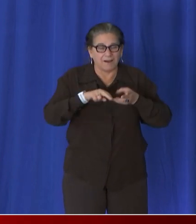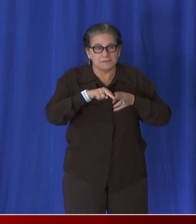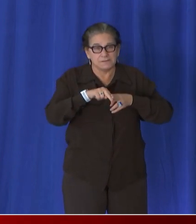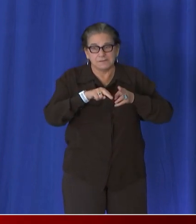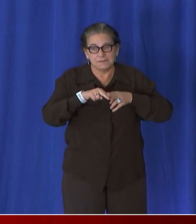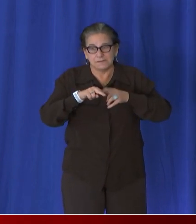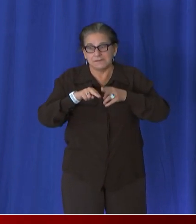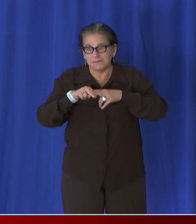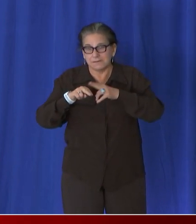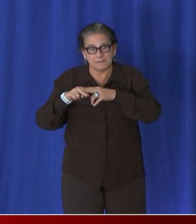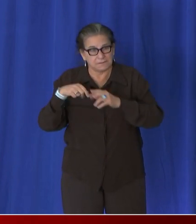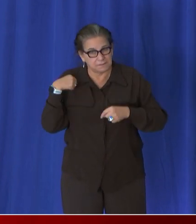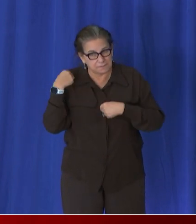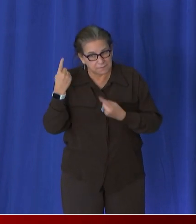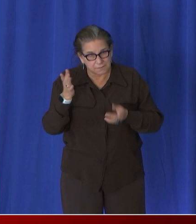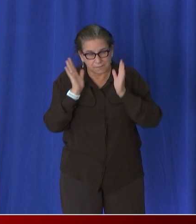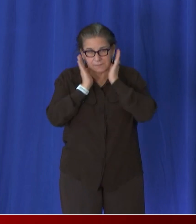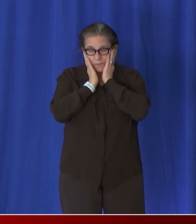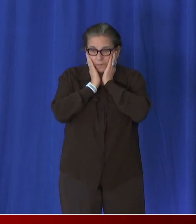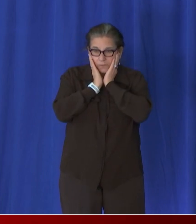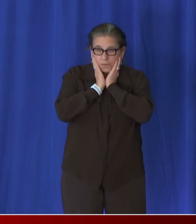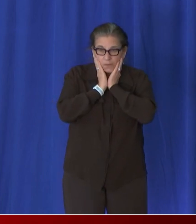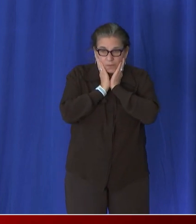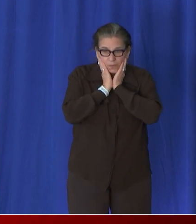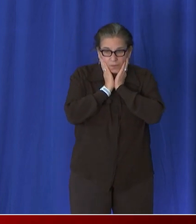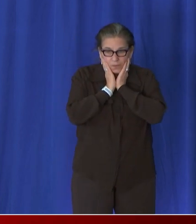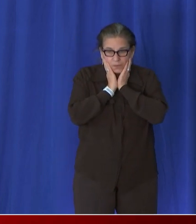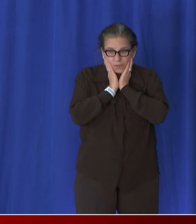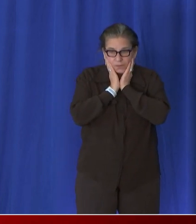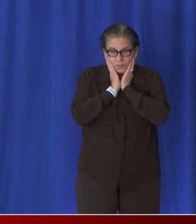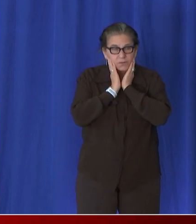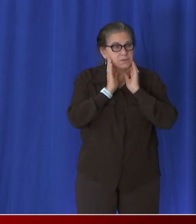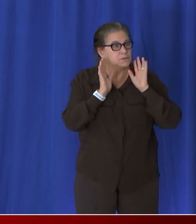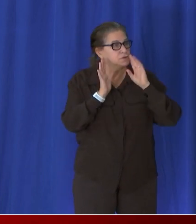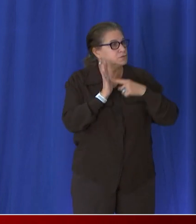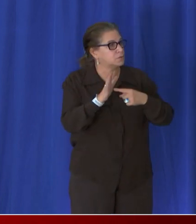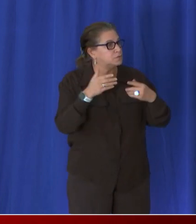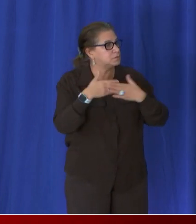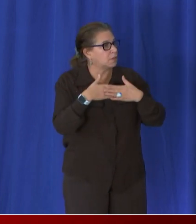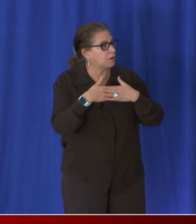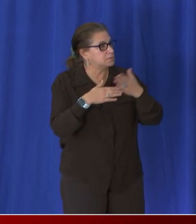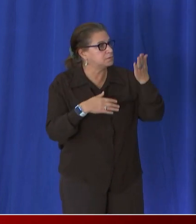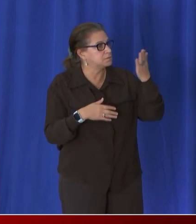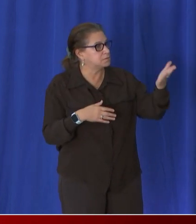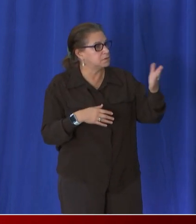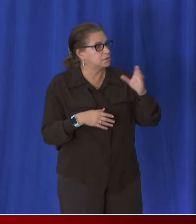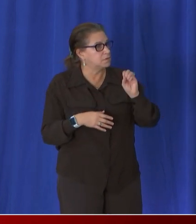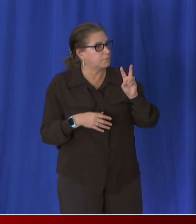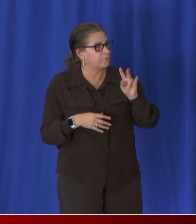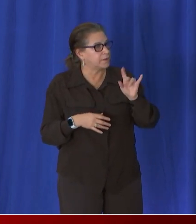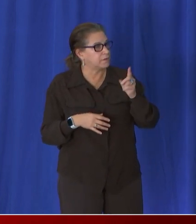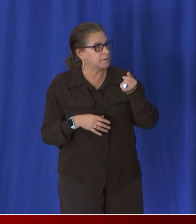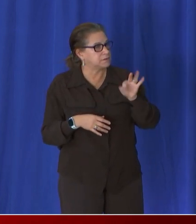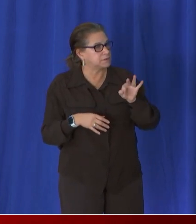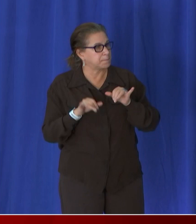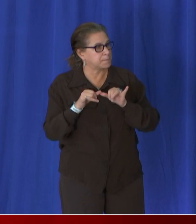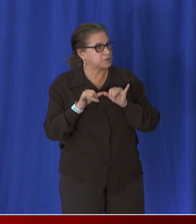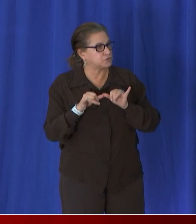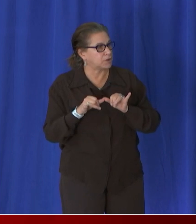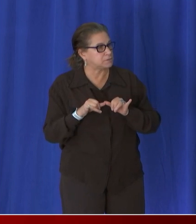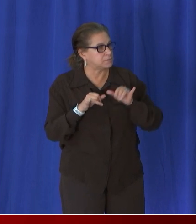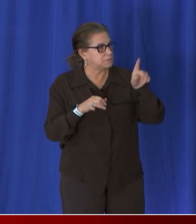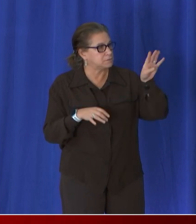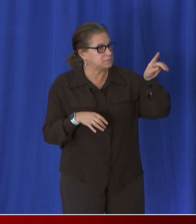both what we believe is the winter surge as well as Omicron here in the United States, in DC and the United States and